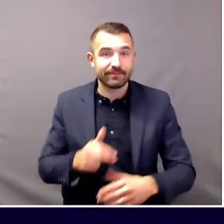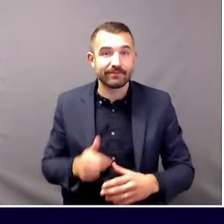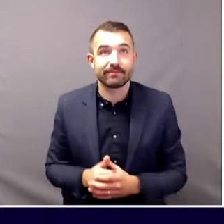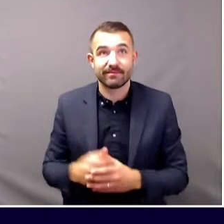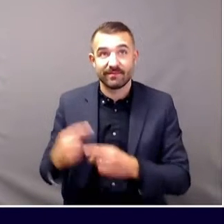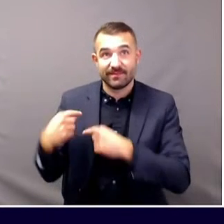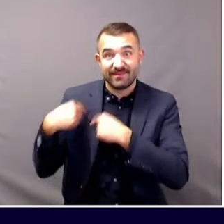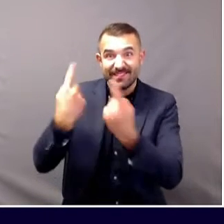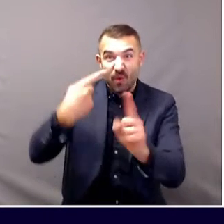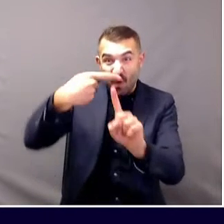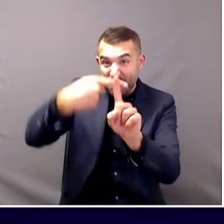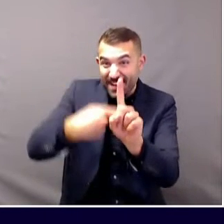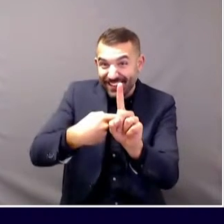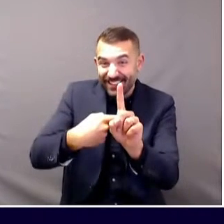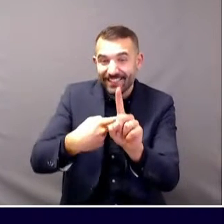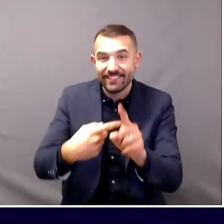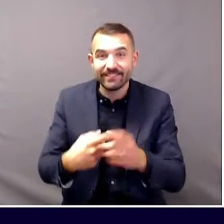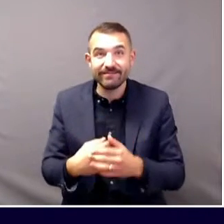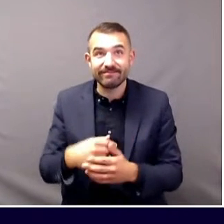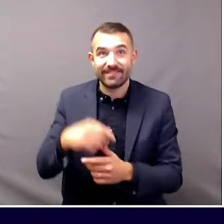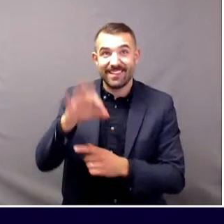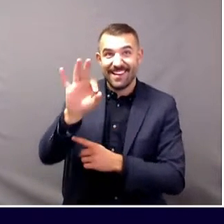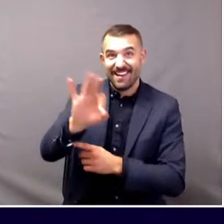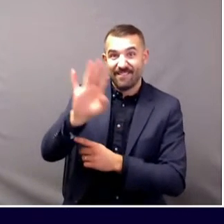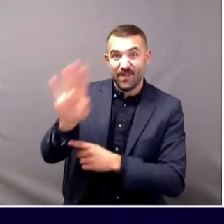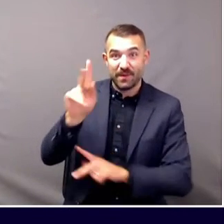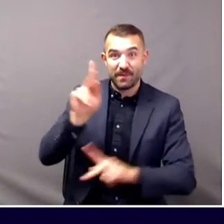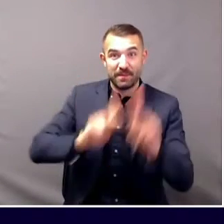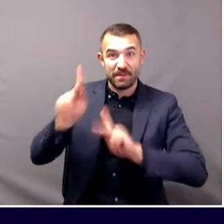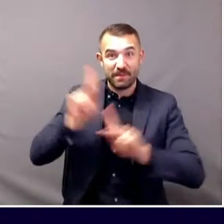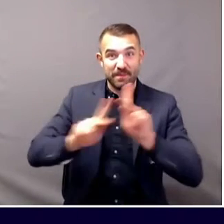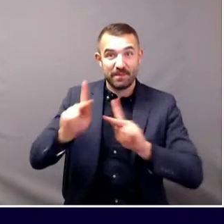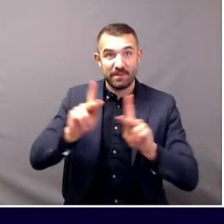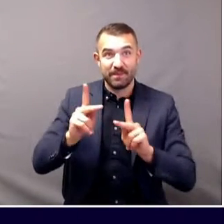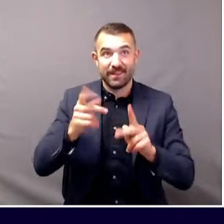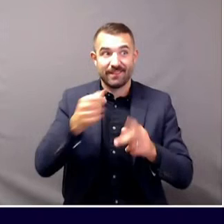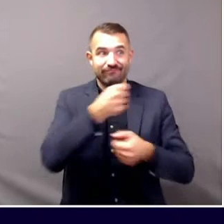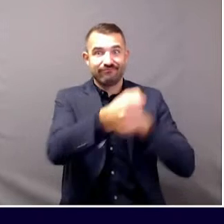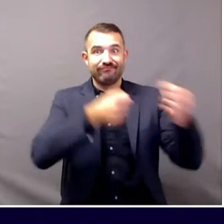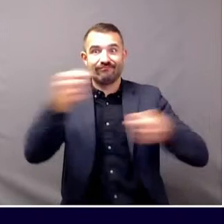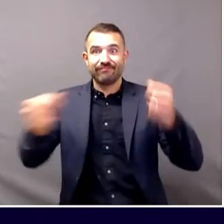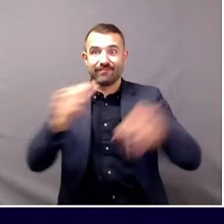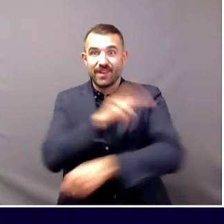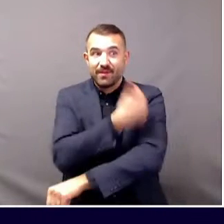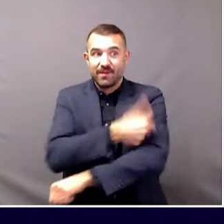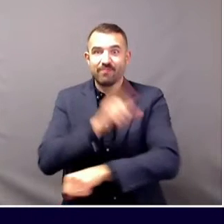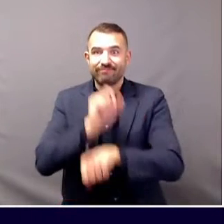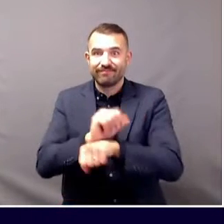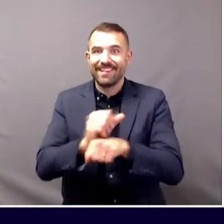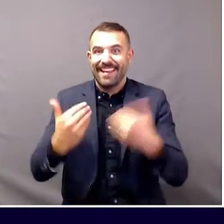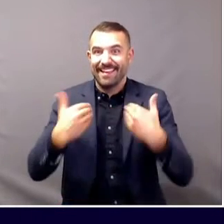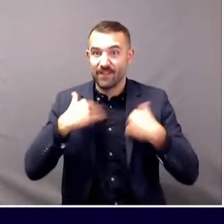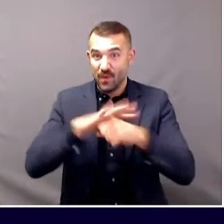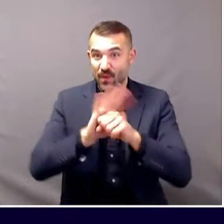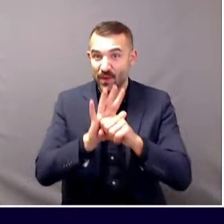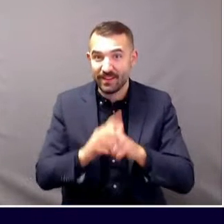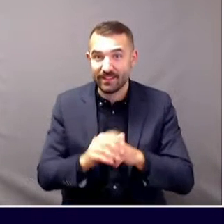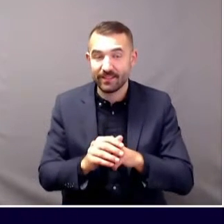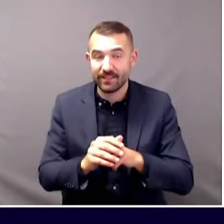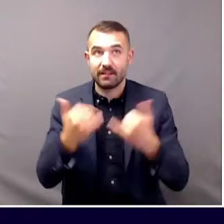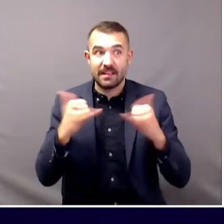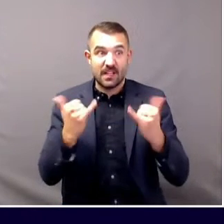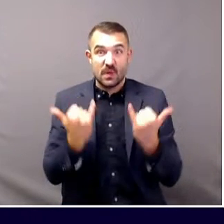94 people in Maine have been hospitalized with COVID-19. Right now, 66 people are in the